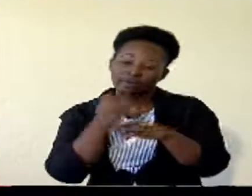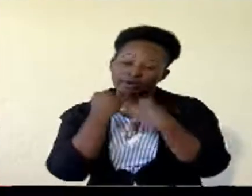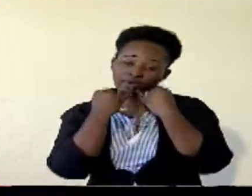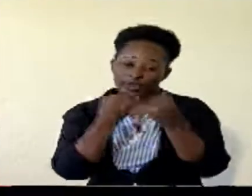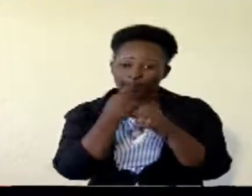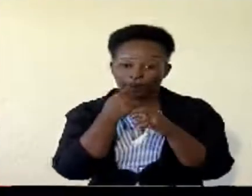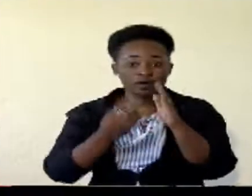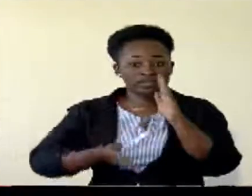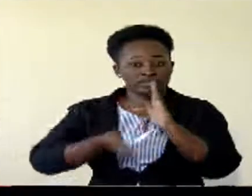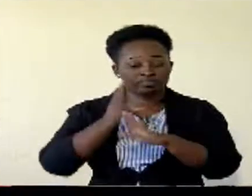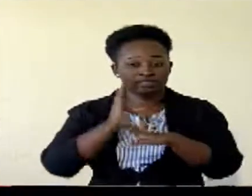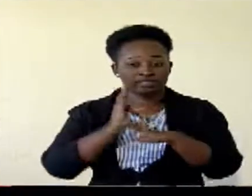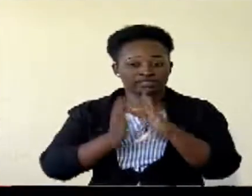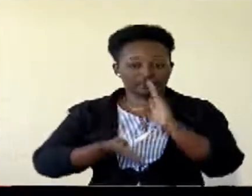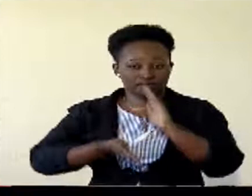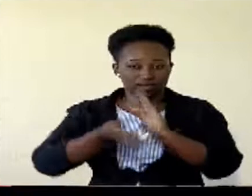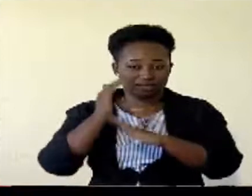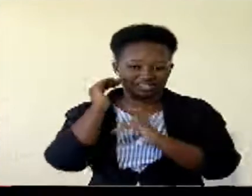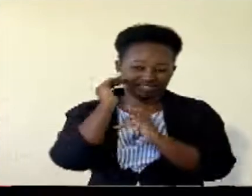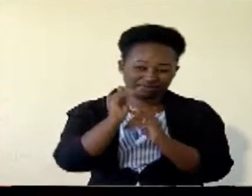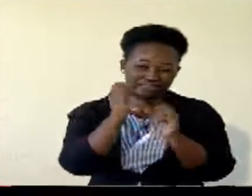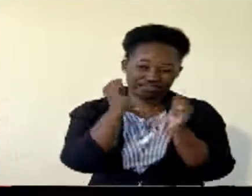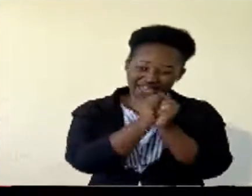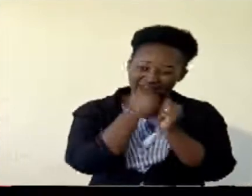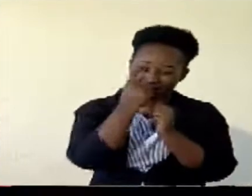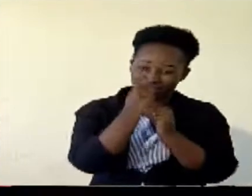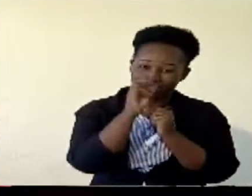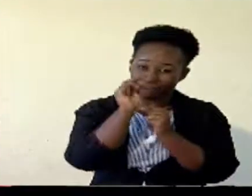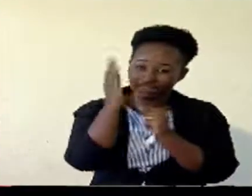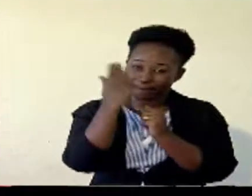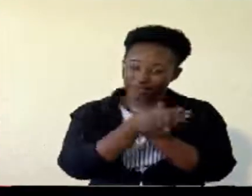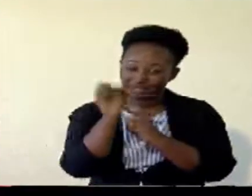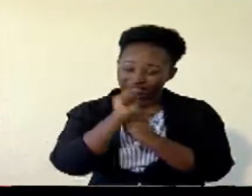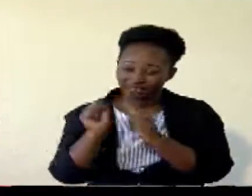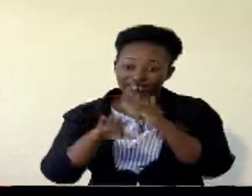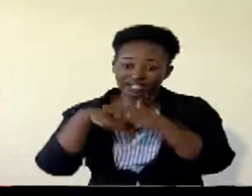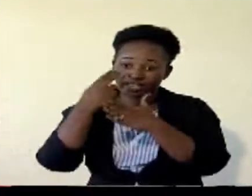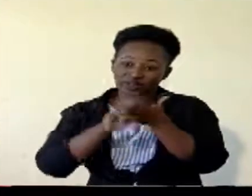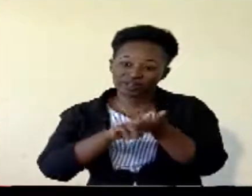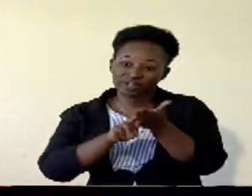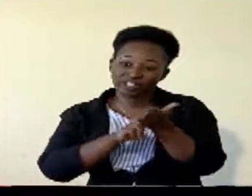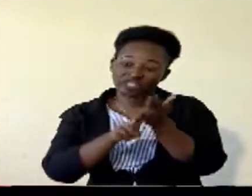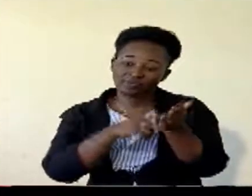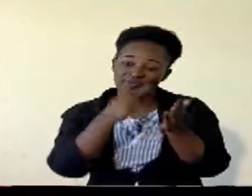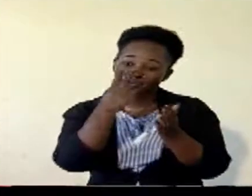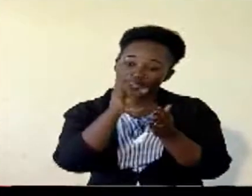11 meters per second, and you go to 20 meters per second, you are likely to cause an accident, and that is